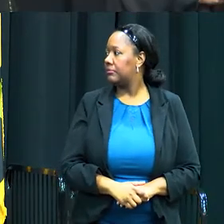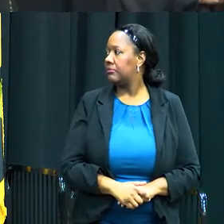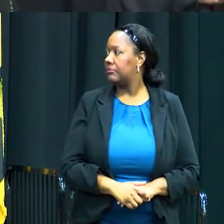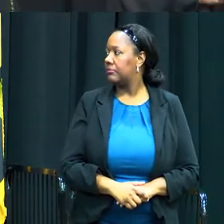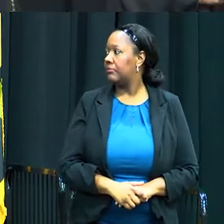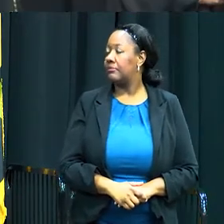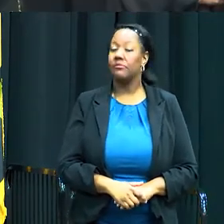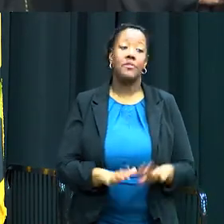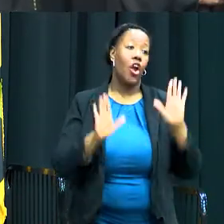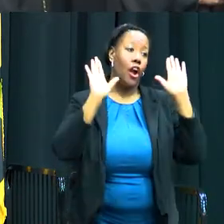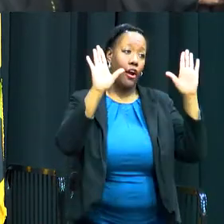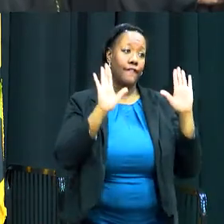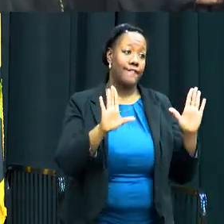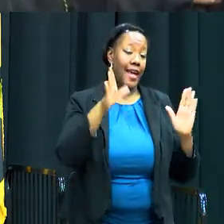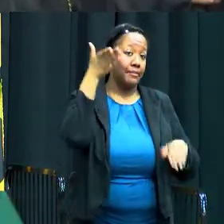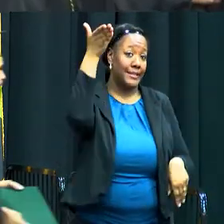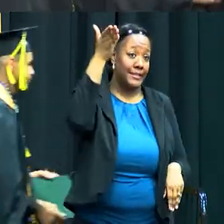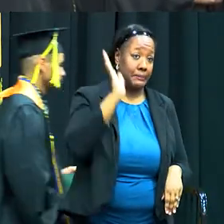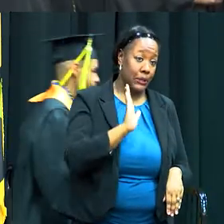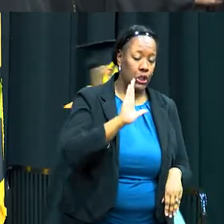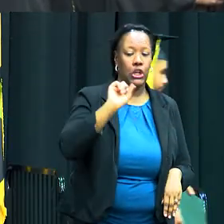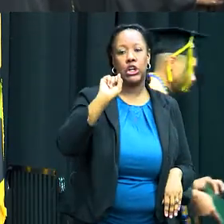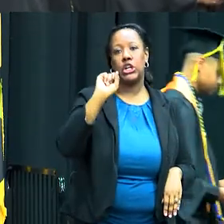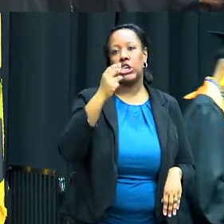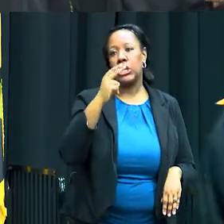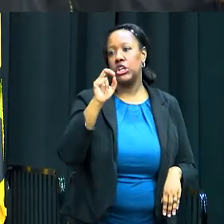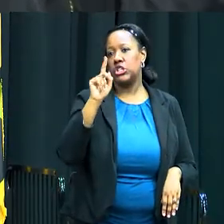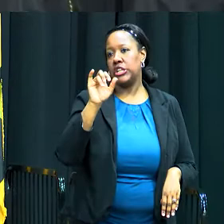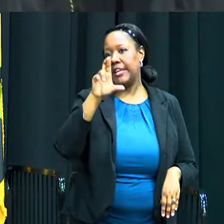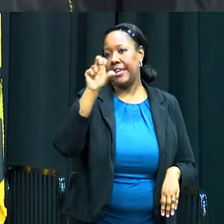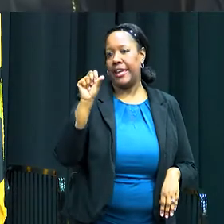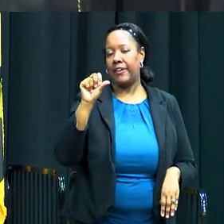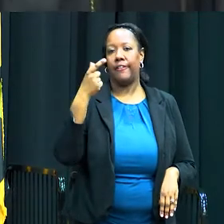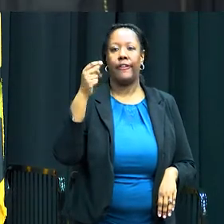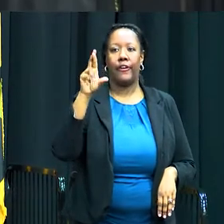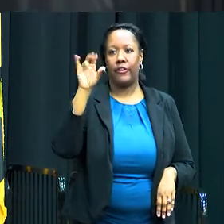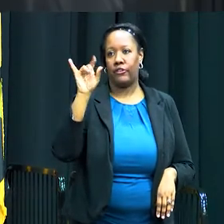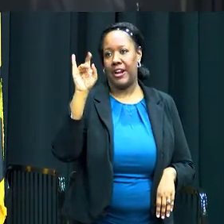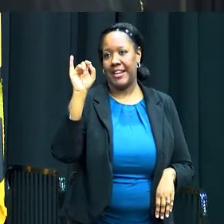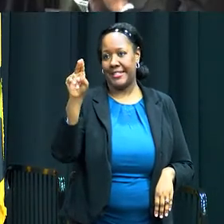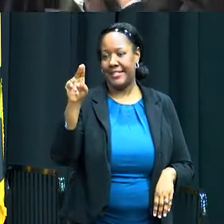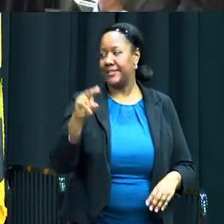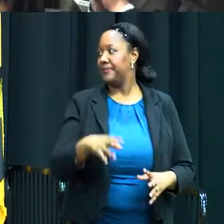And our fabulous student speaker, Shakir N. Grayson.